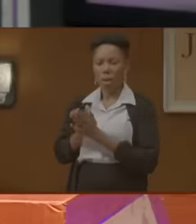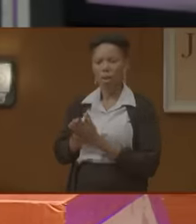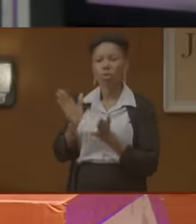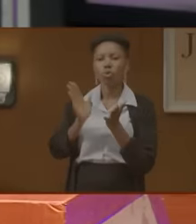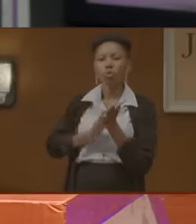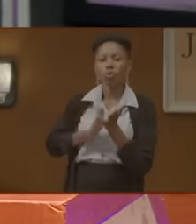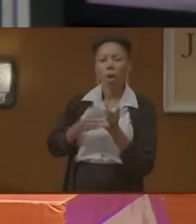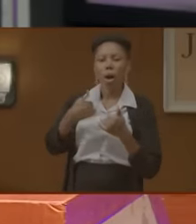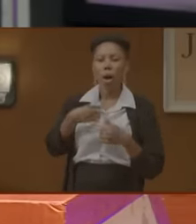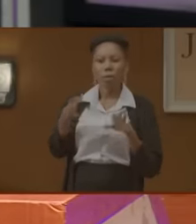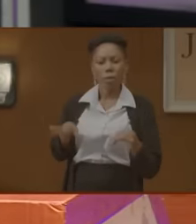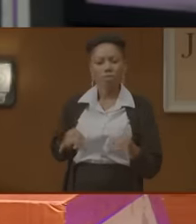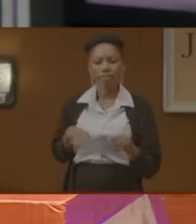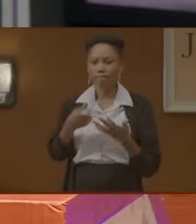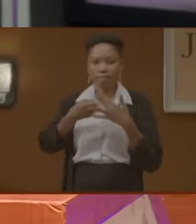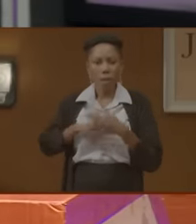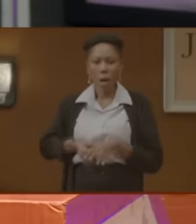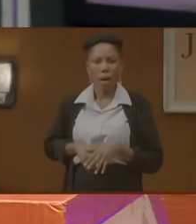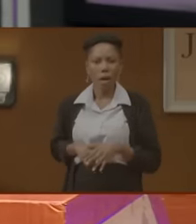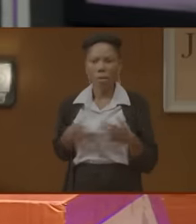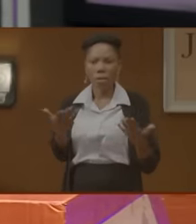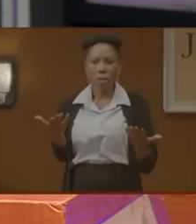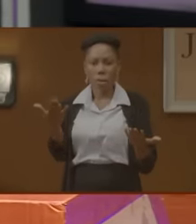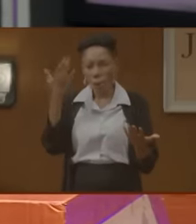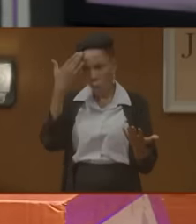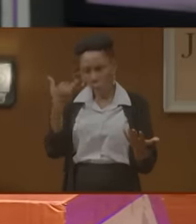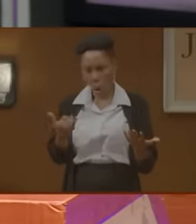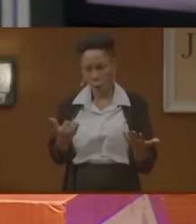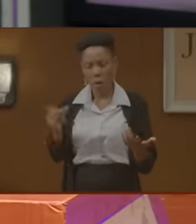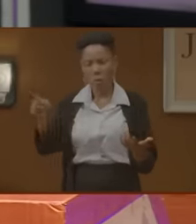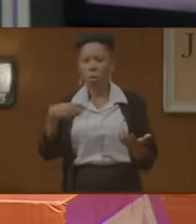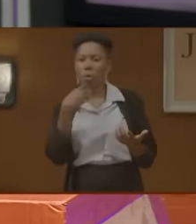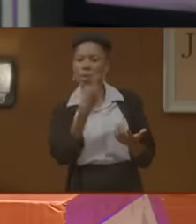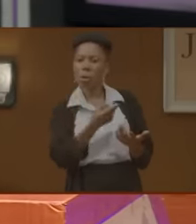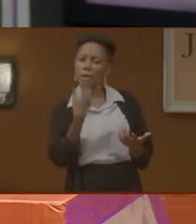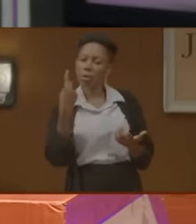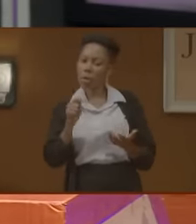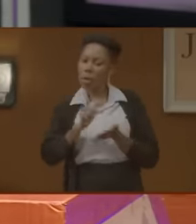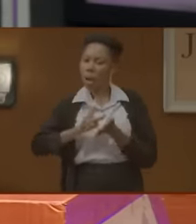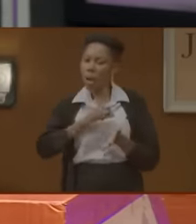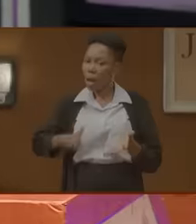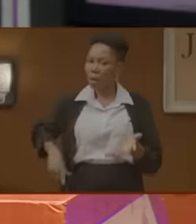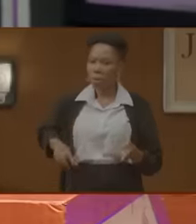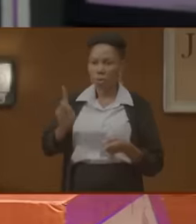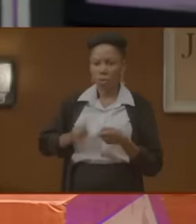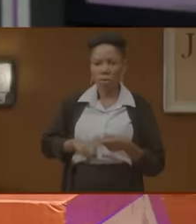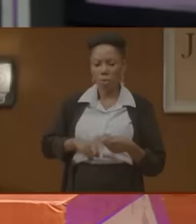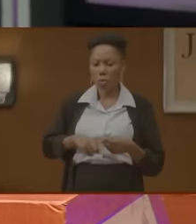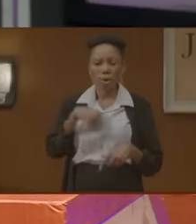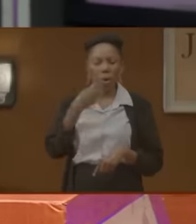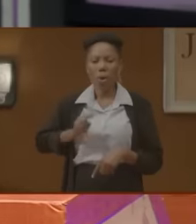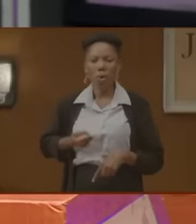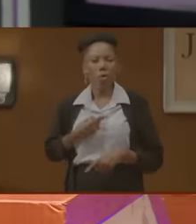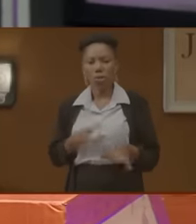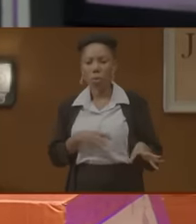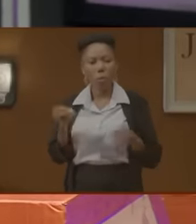said, yes, but I don't know what to do. You asked the landlord to send us out of the house. So I don't know.